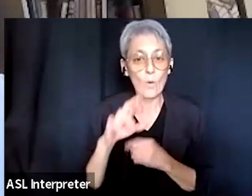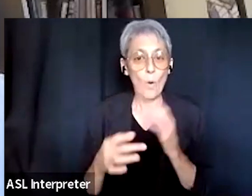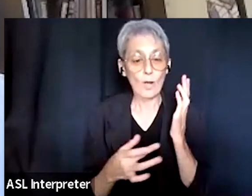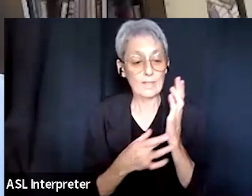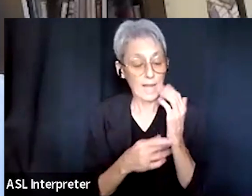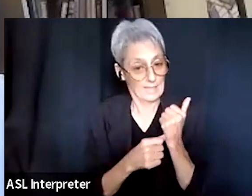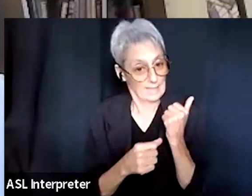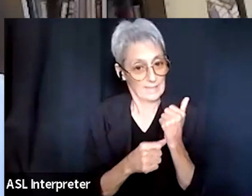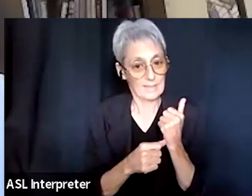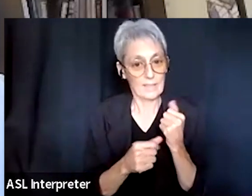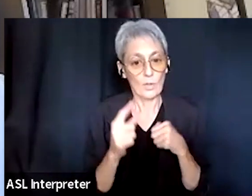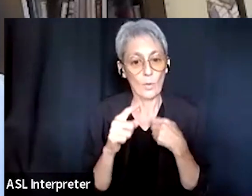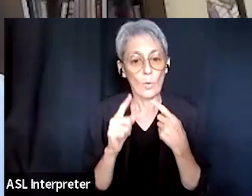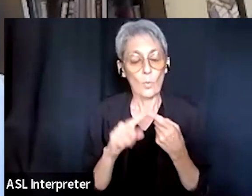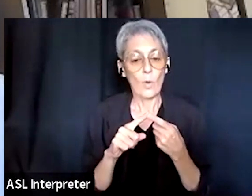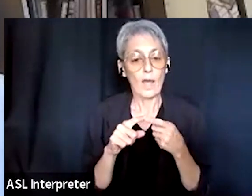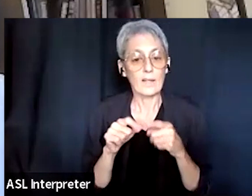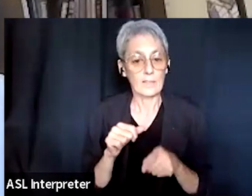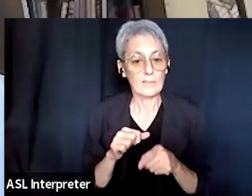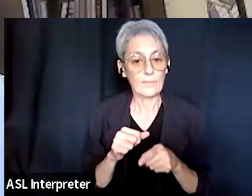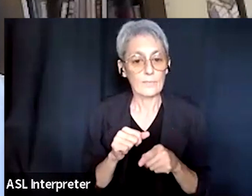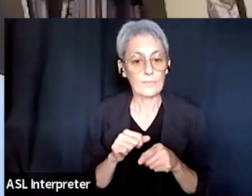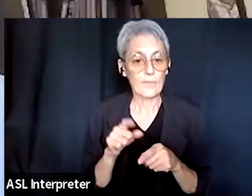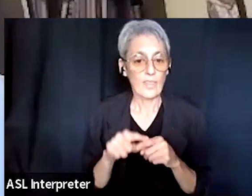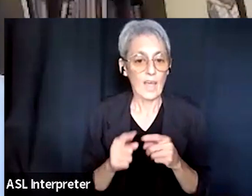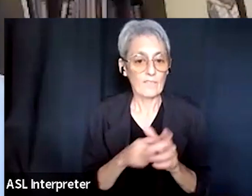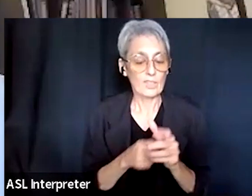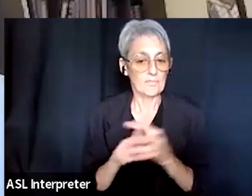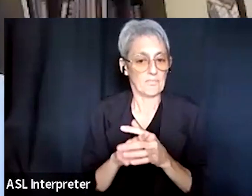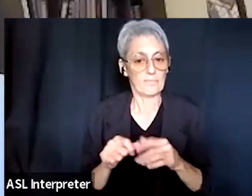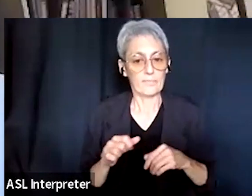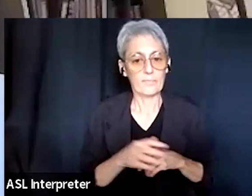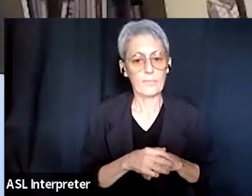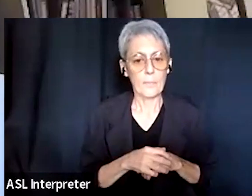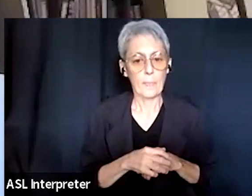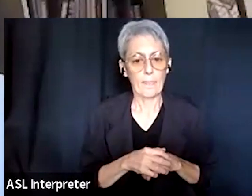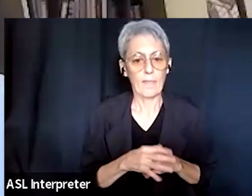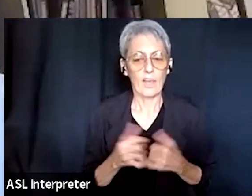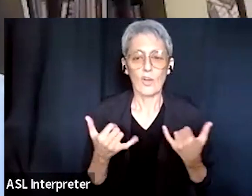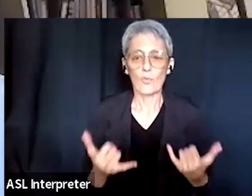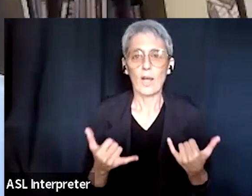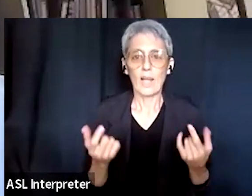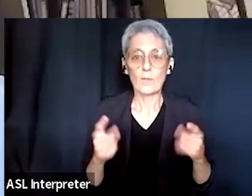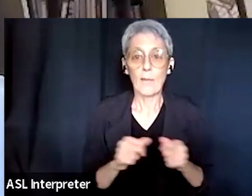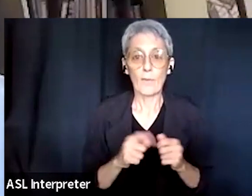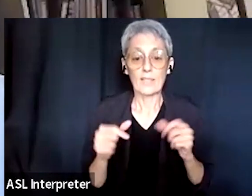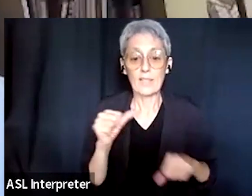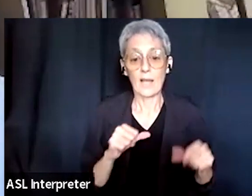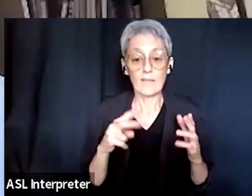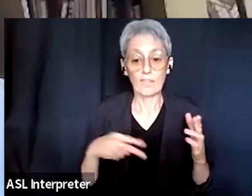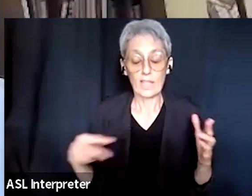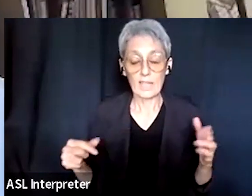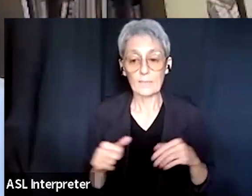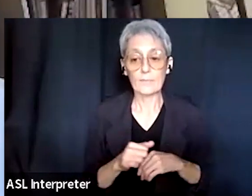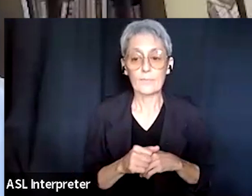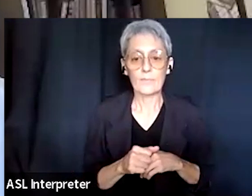First was around. And just like the current iteration of what's happening with the science of reading, it put a spotlight on